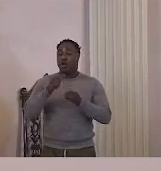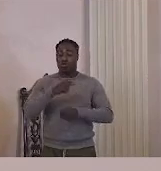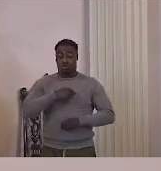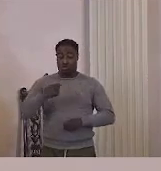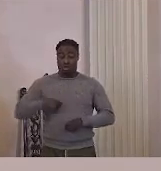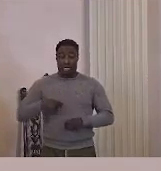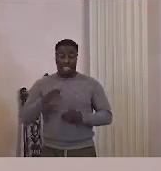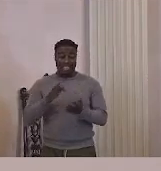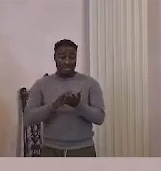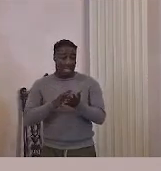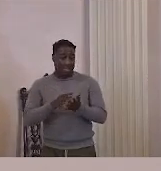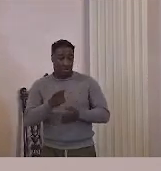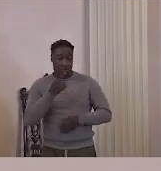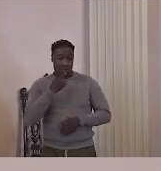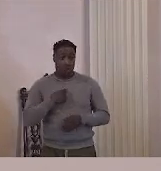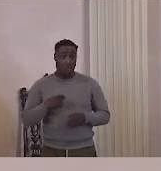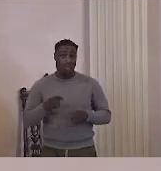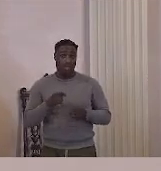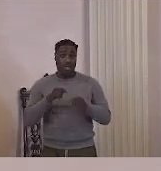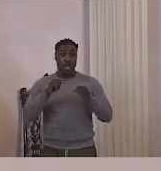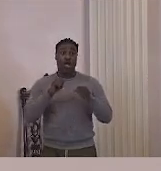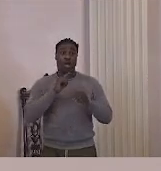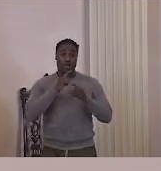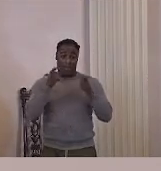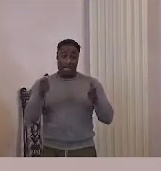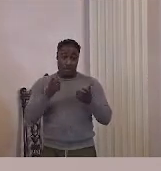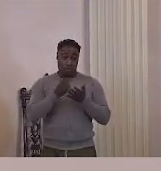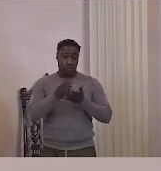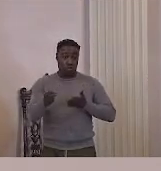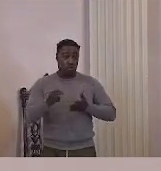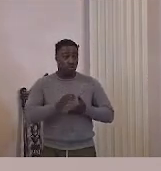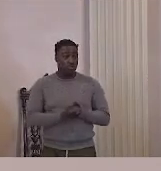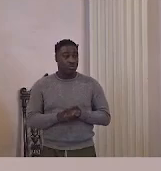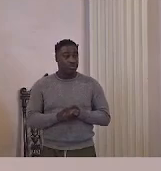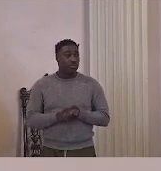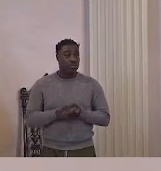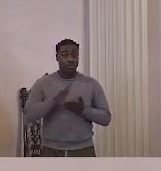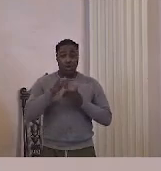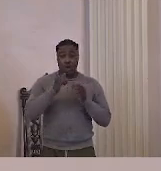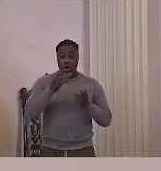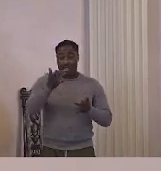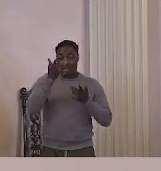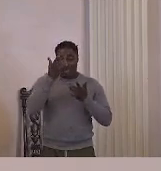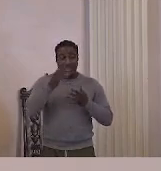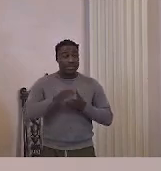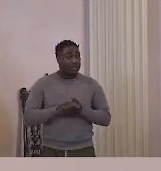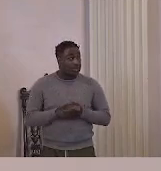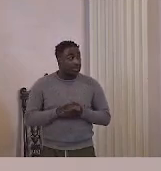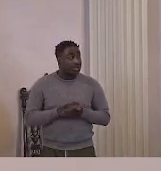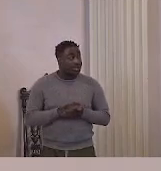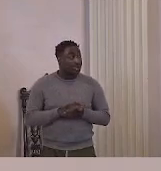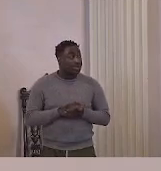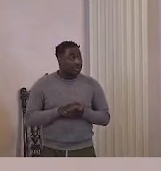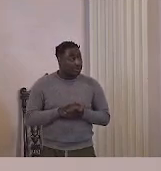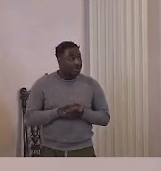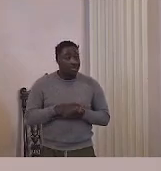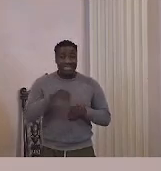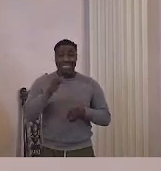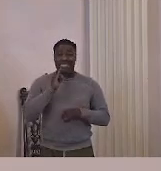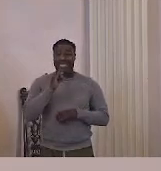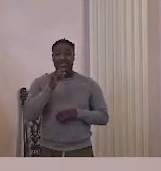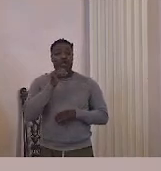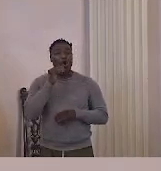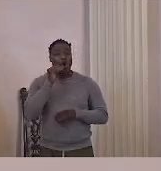elements, told us a great truth. All sickness is home